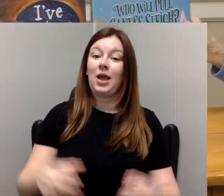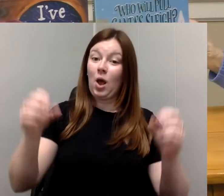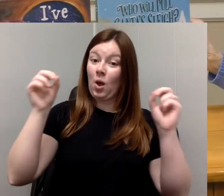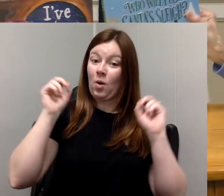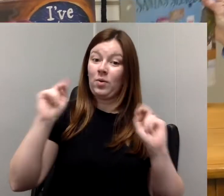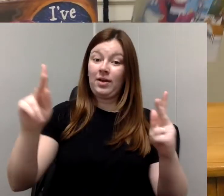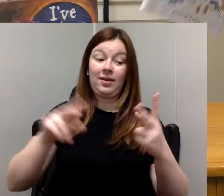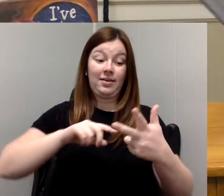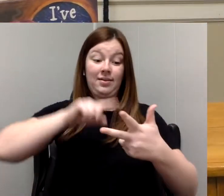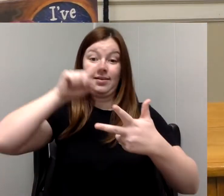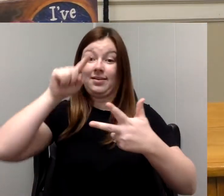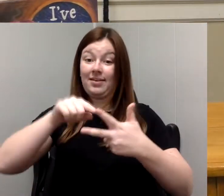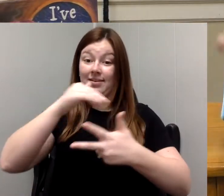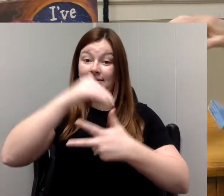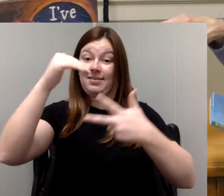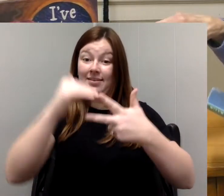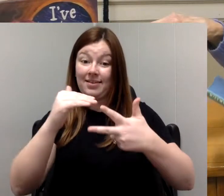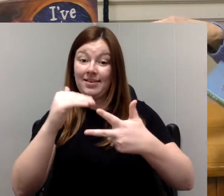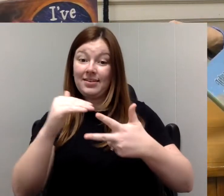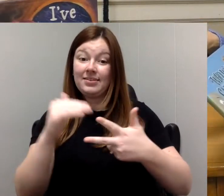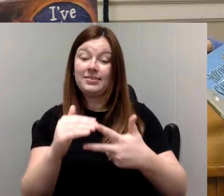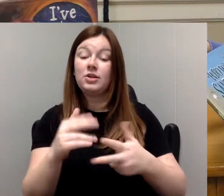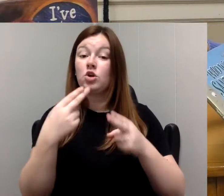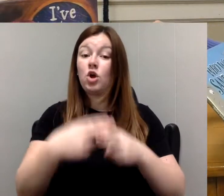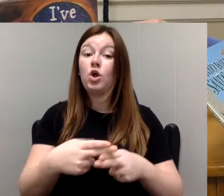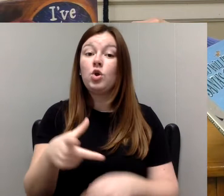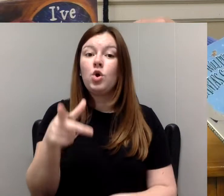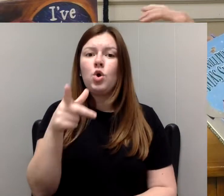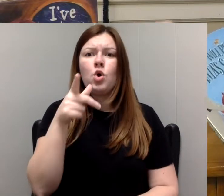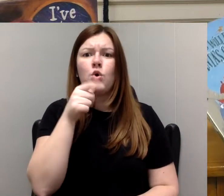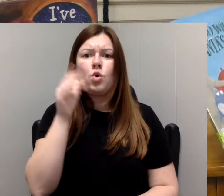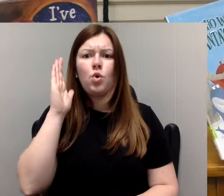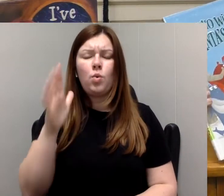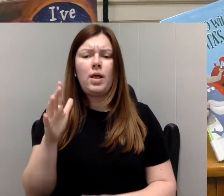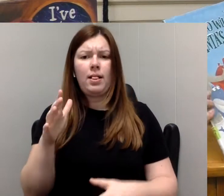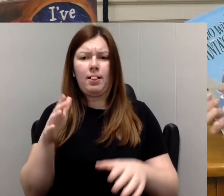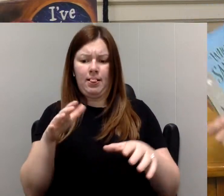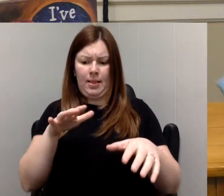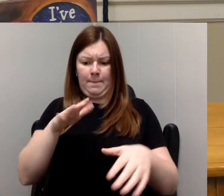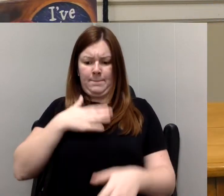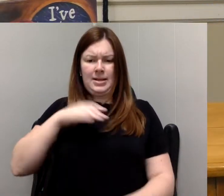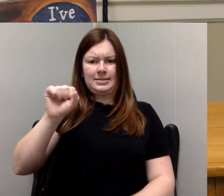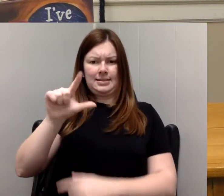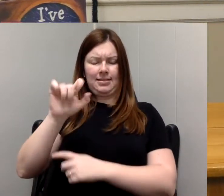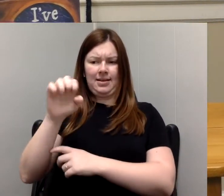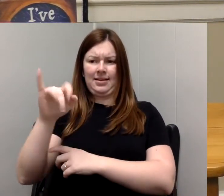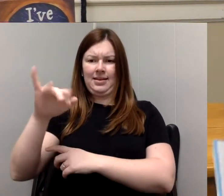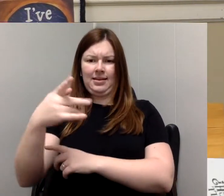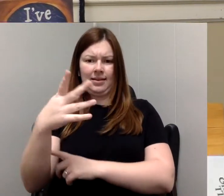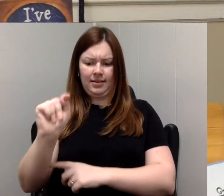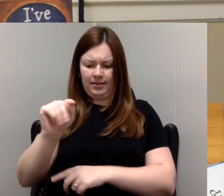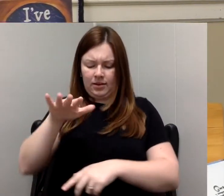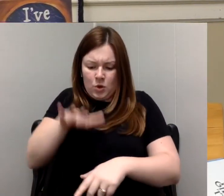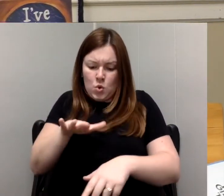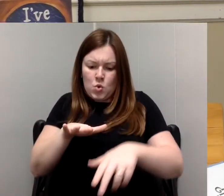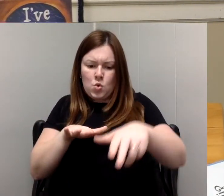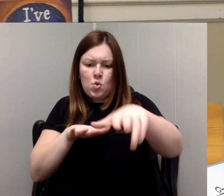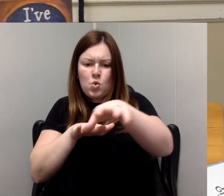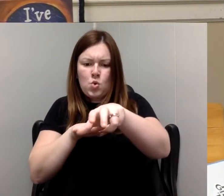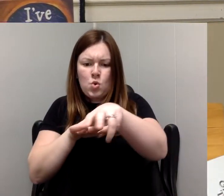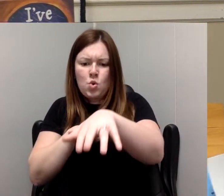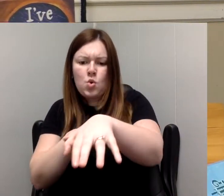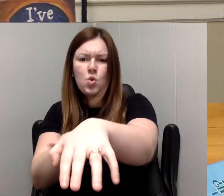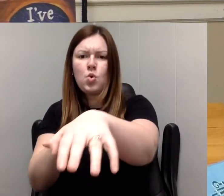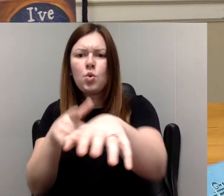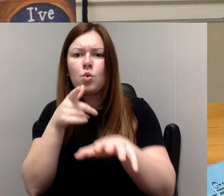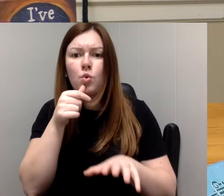Okay. The next one is who will pull my sleigh? Uh-oh. Are the